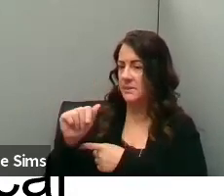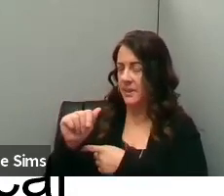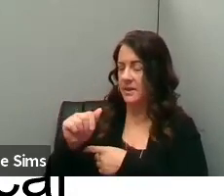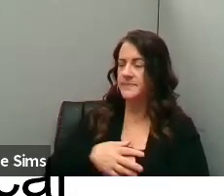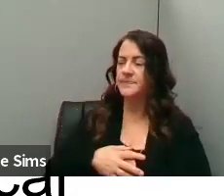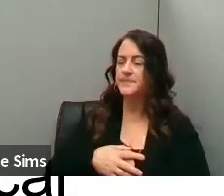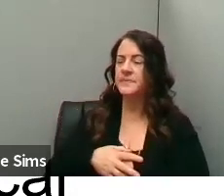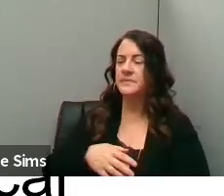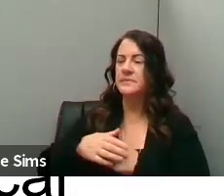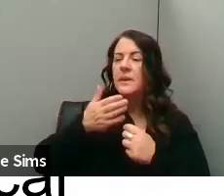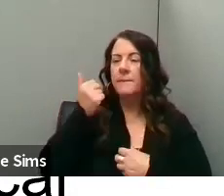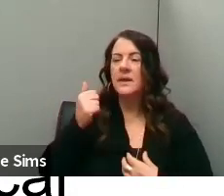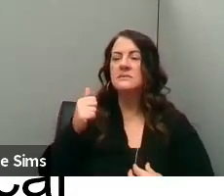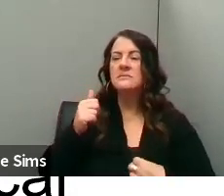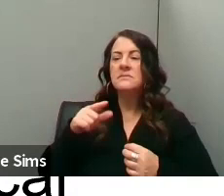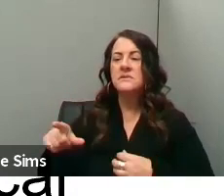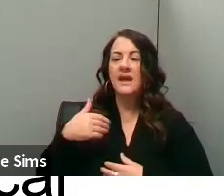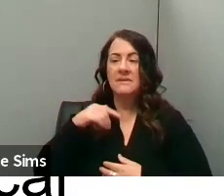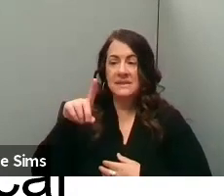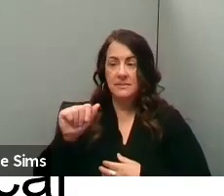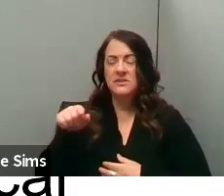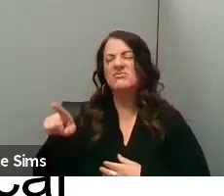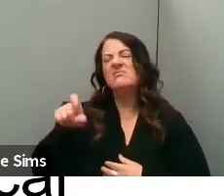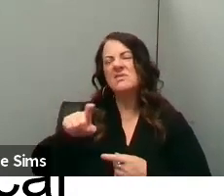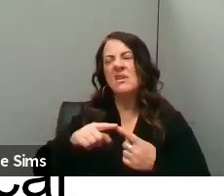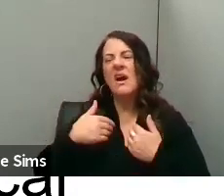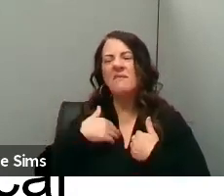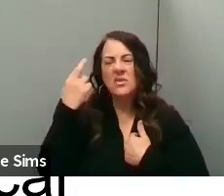her disability, she needs a reasonable accommodation.